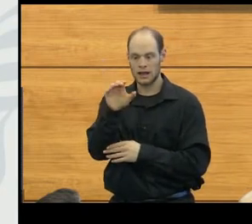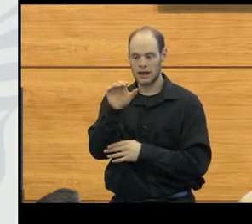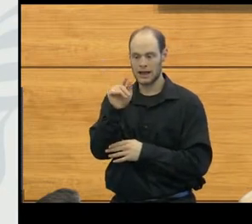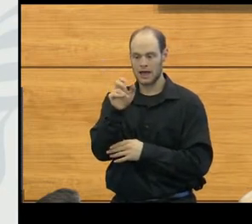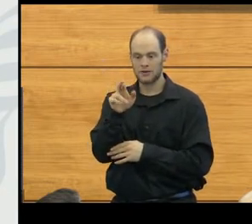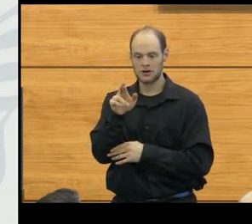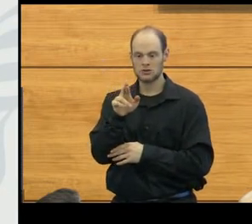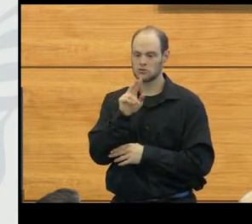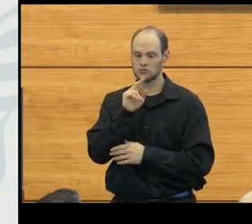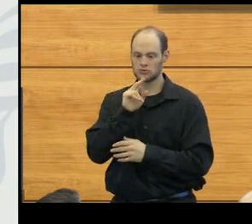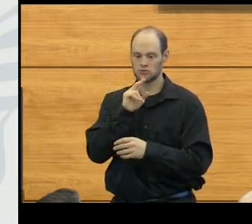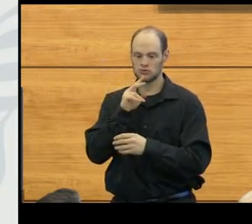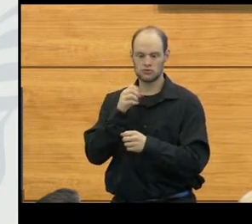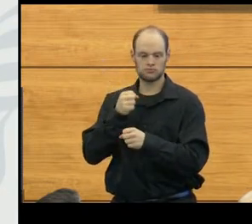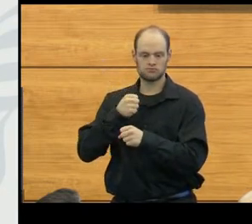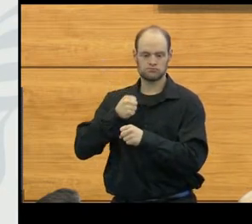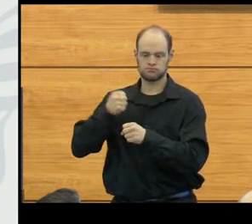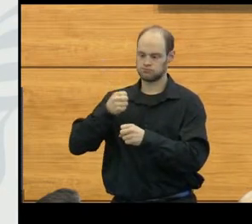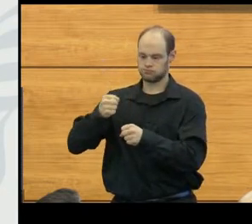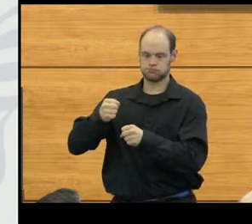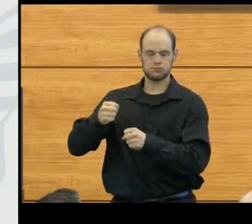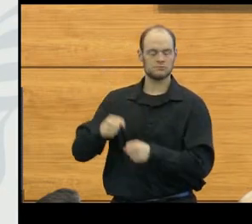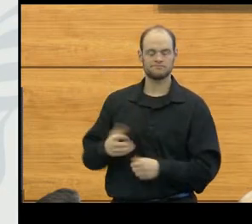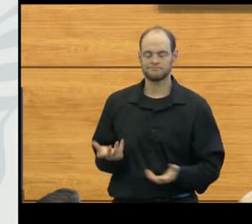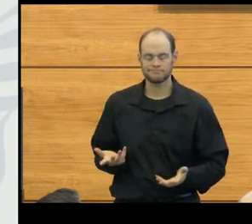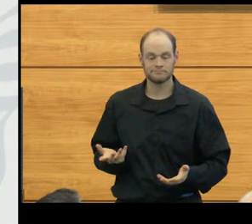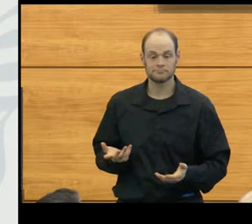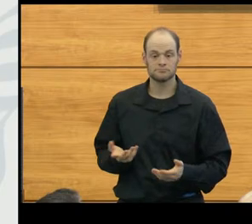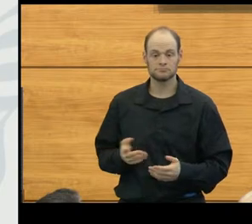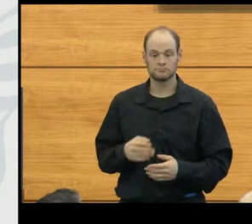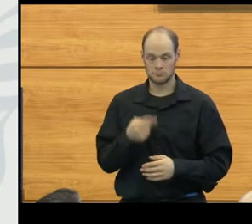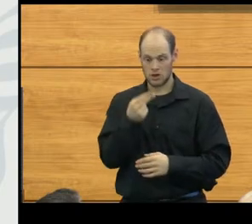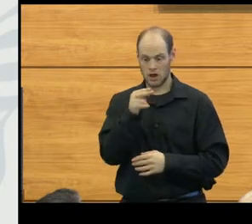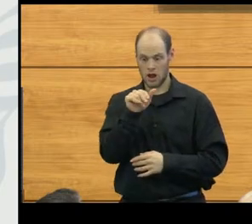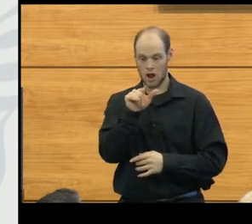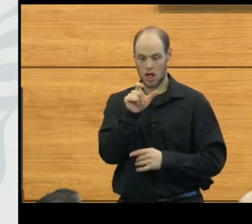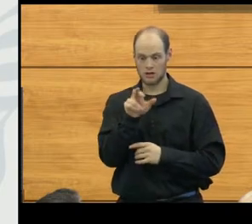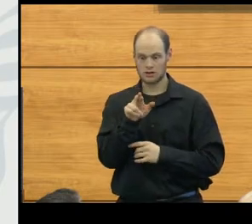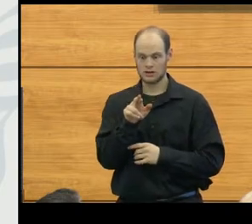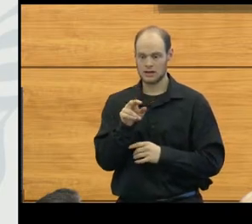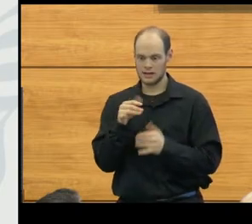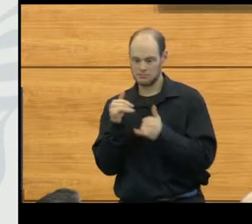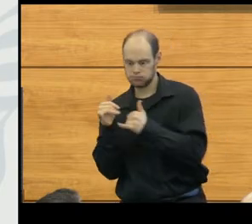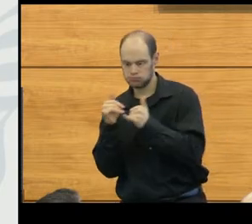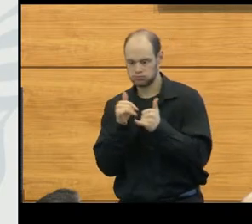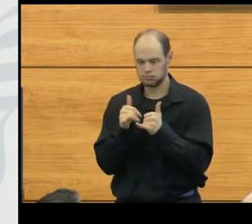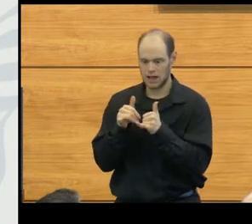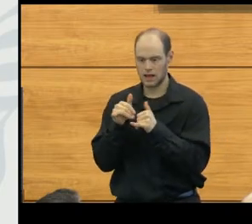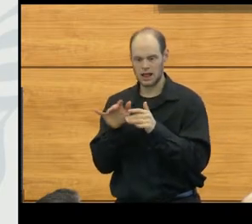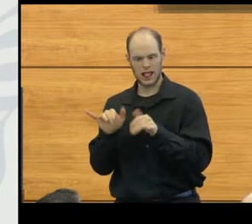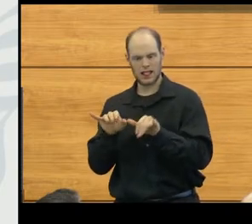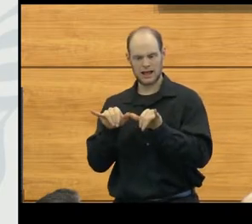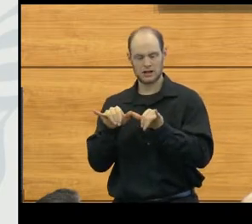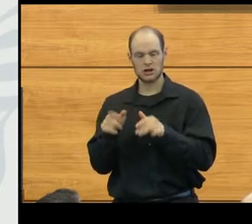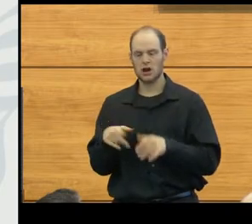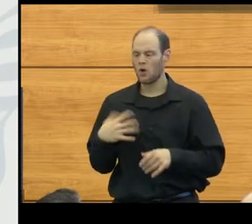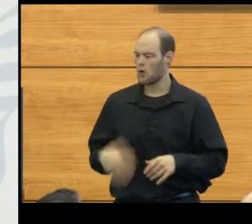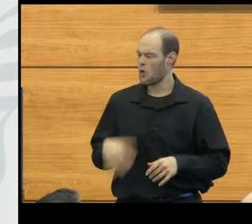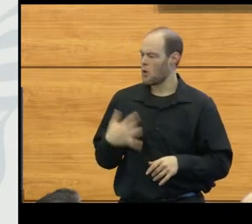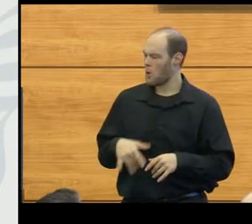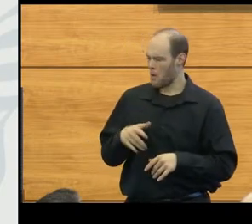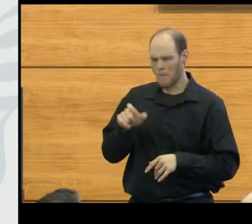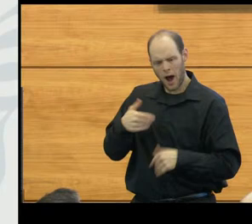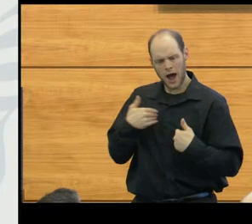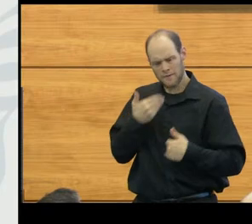so stiff. Looking at this, Halter, who was a bit of a tinker and an engineer, said there must be some